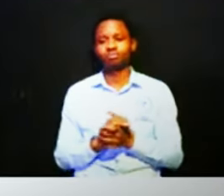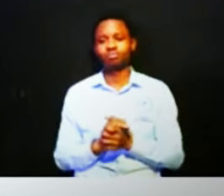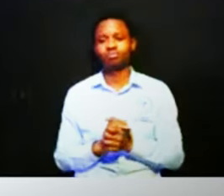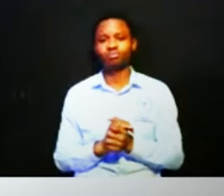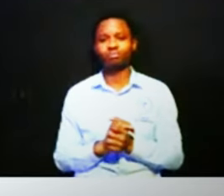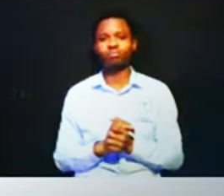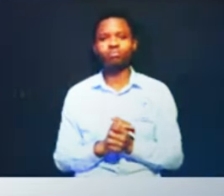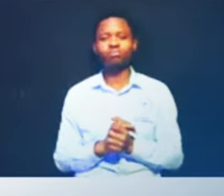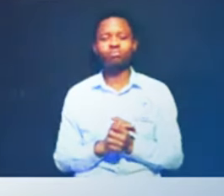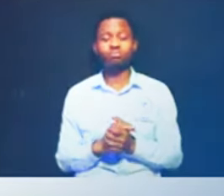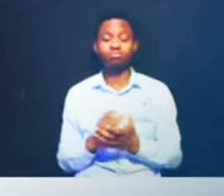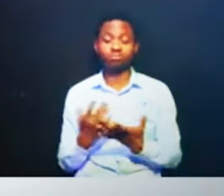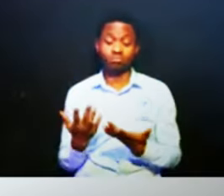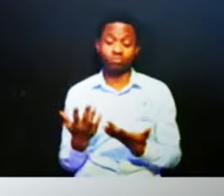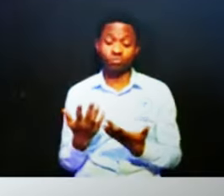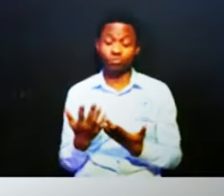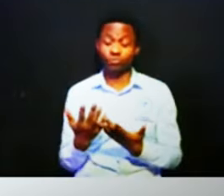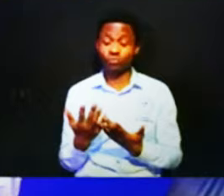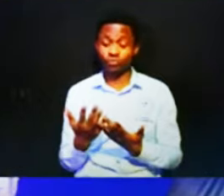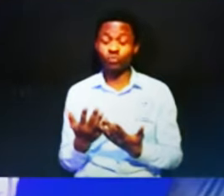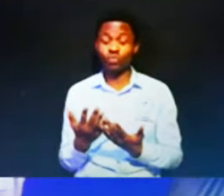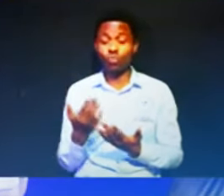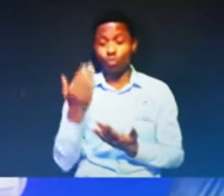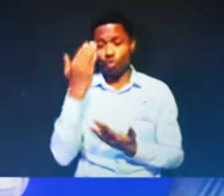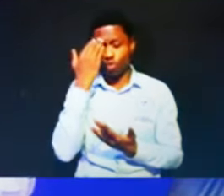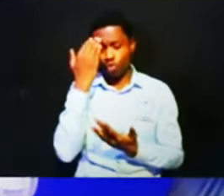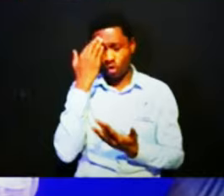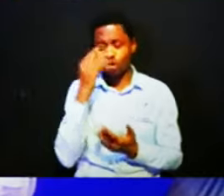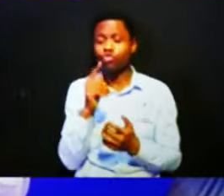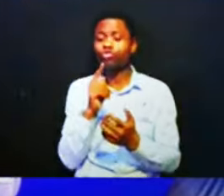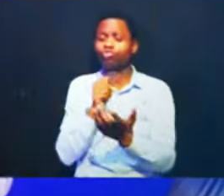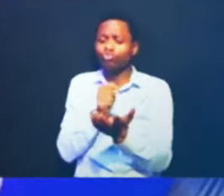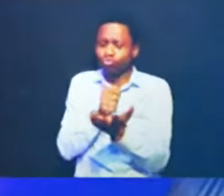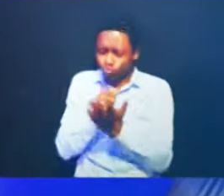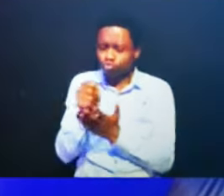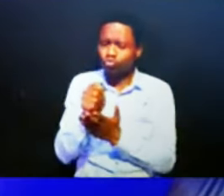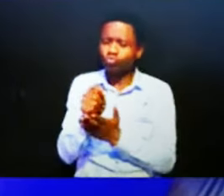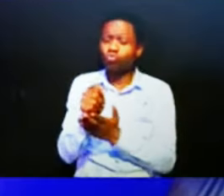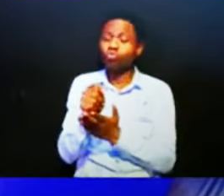See, it is impossible that offenses should not